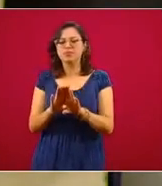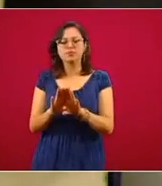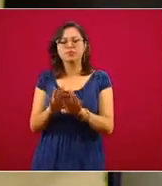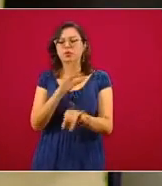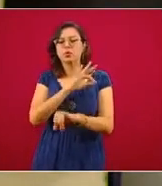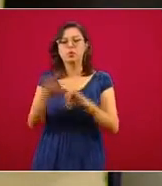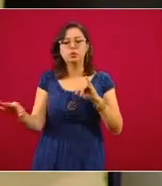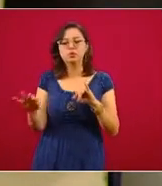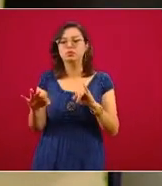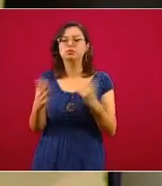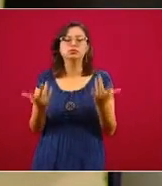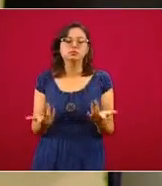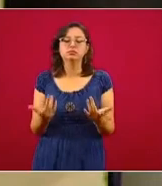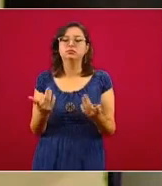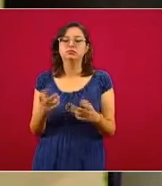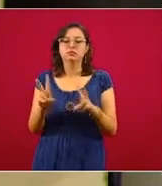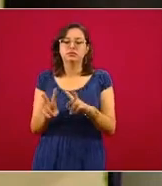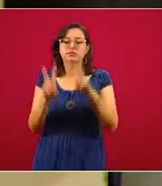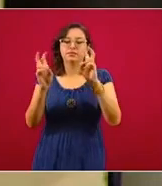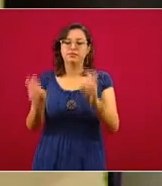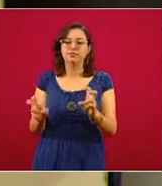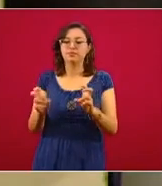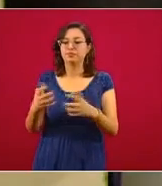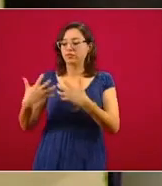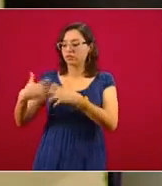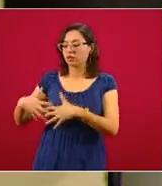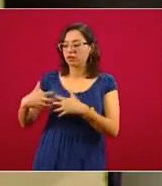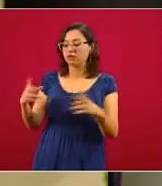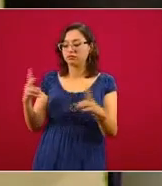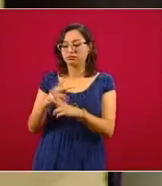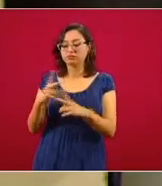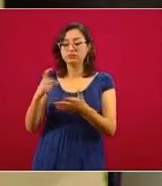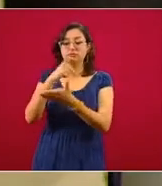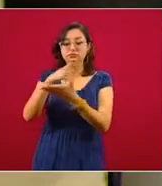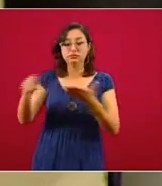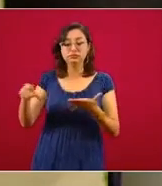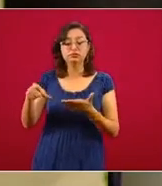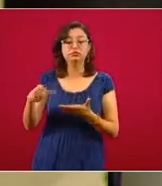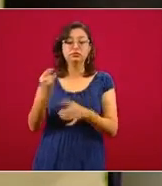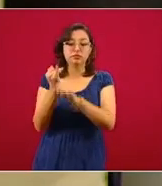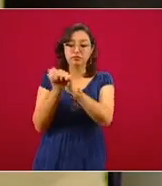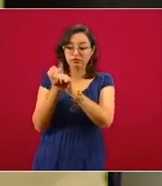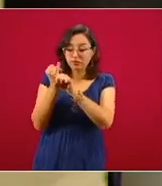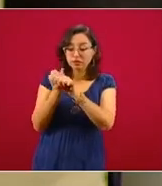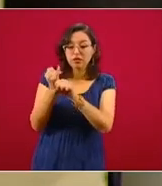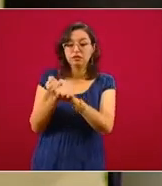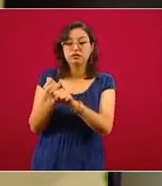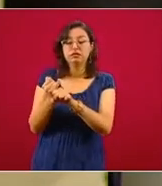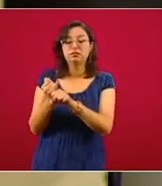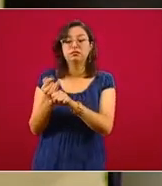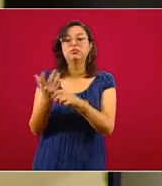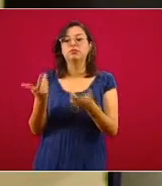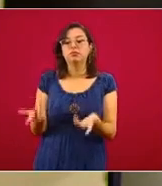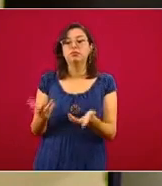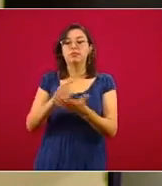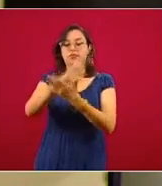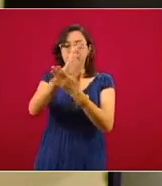who's going to receive palliative care? And then in terms of the ventilators, we've seen